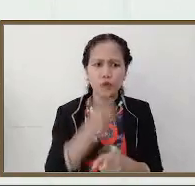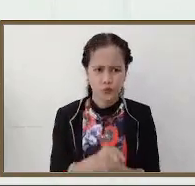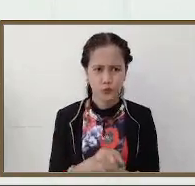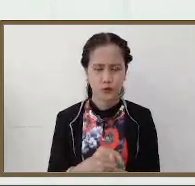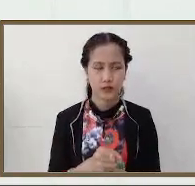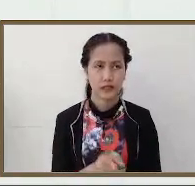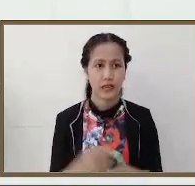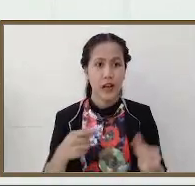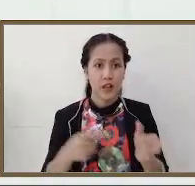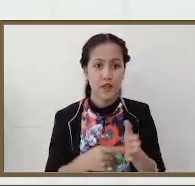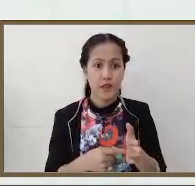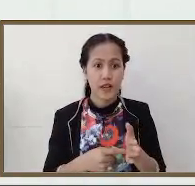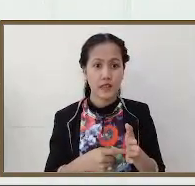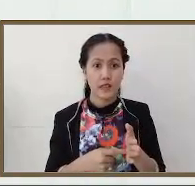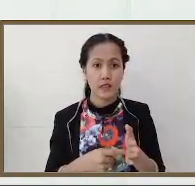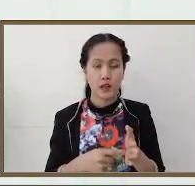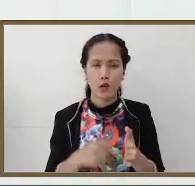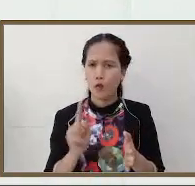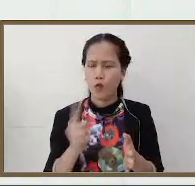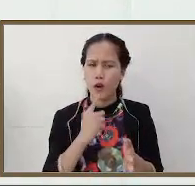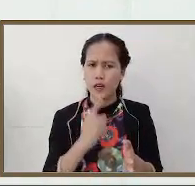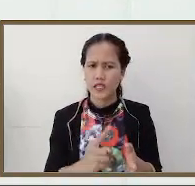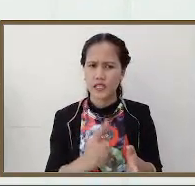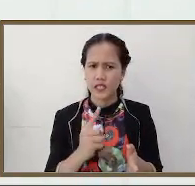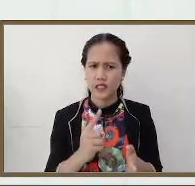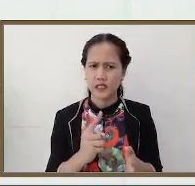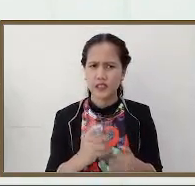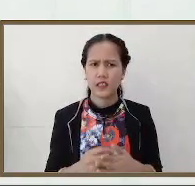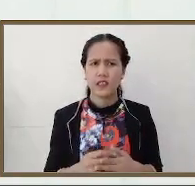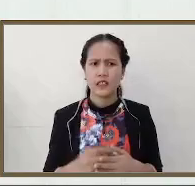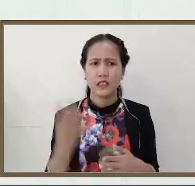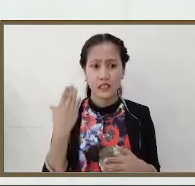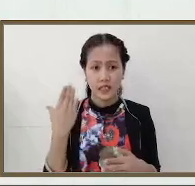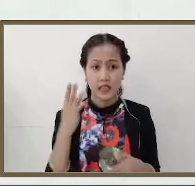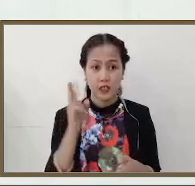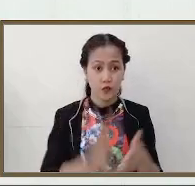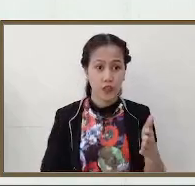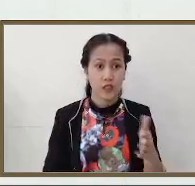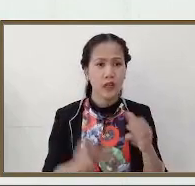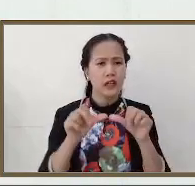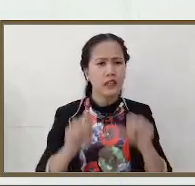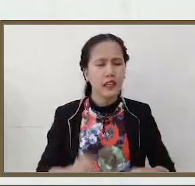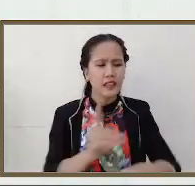these characteristics right here can be found inside the building.